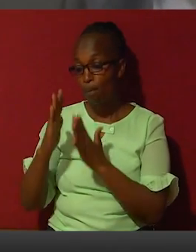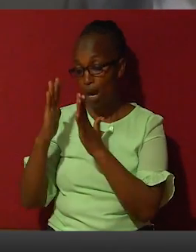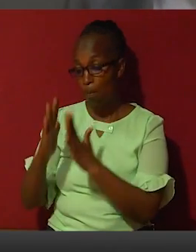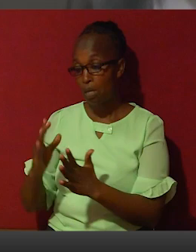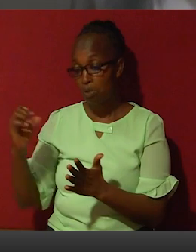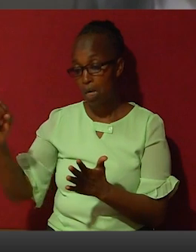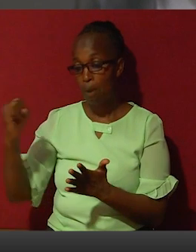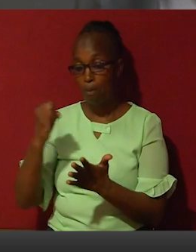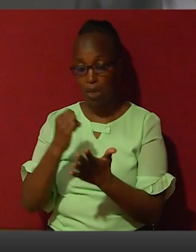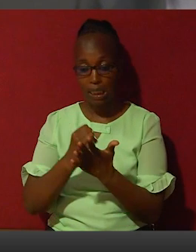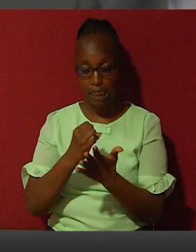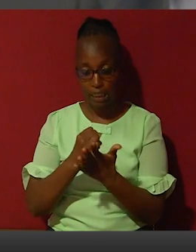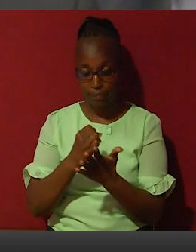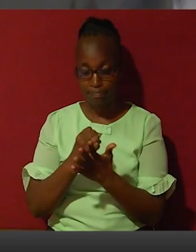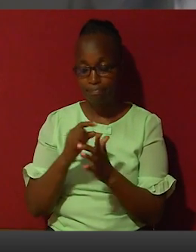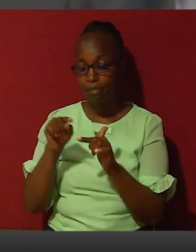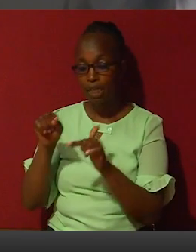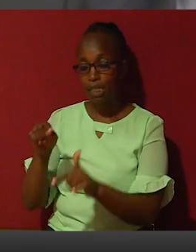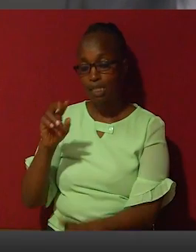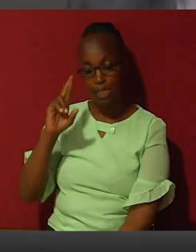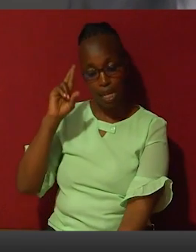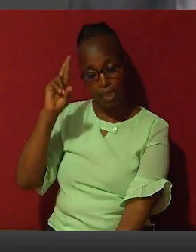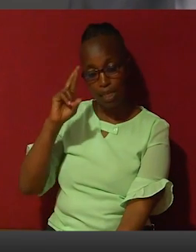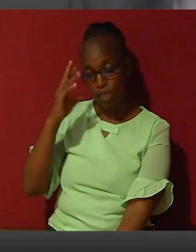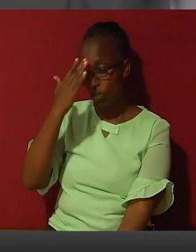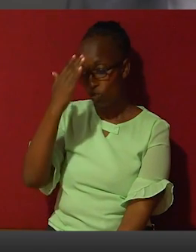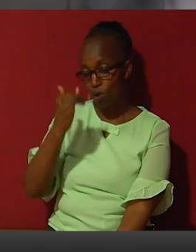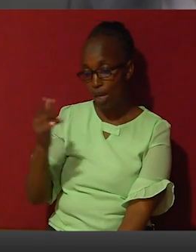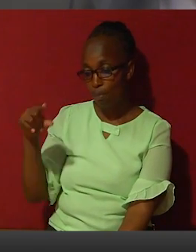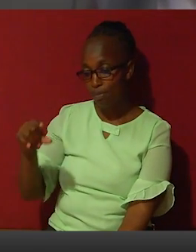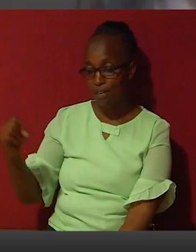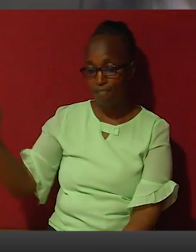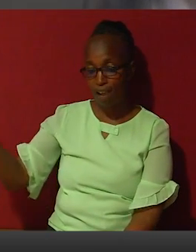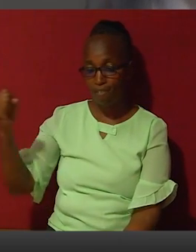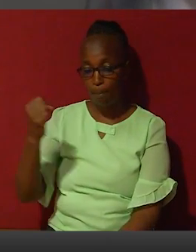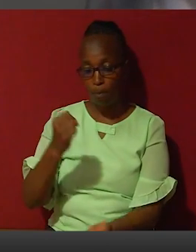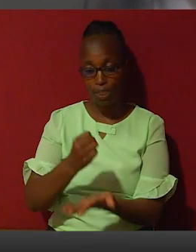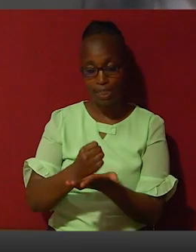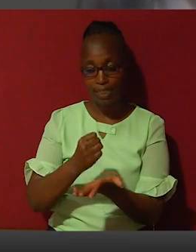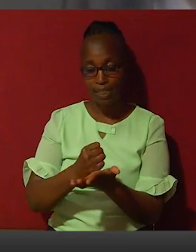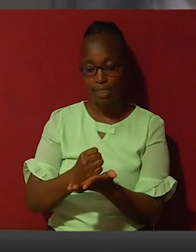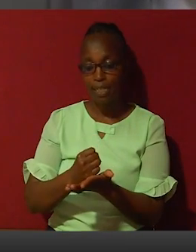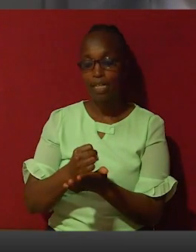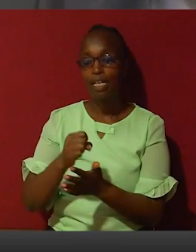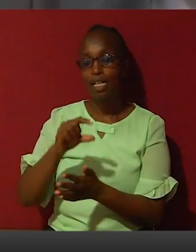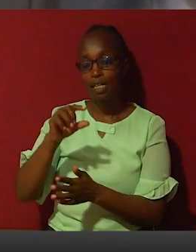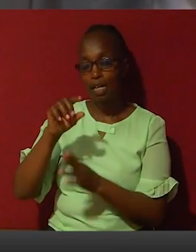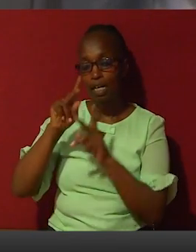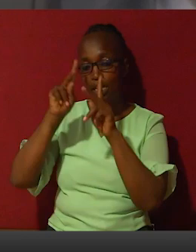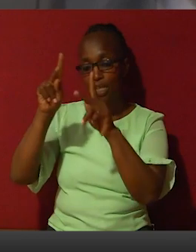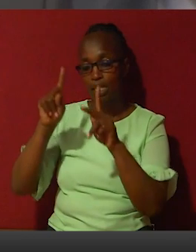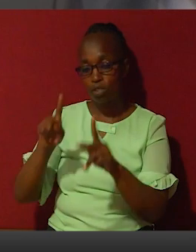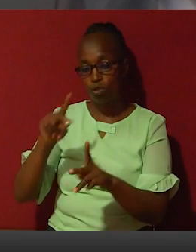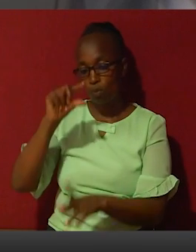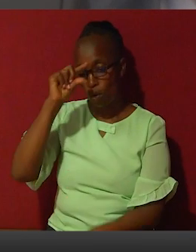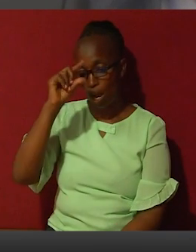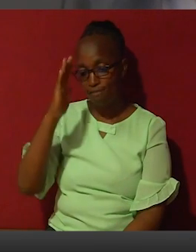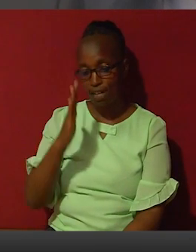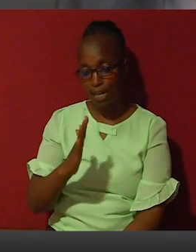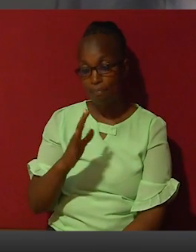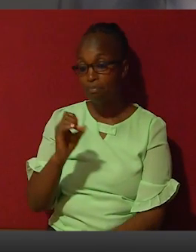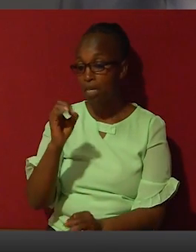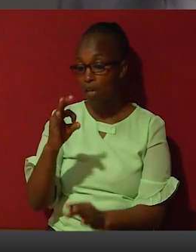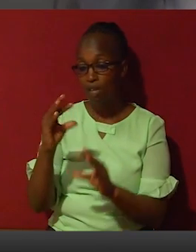chair the Central Committee meetings. That is why he has designated the Honorable Peter Anyang Nyong'o to do that job